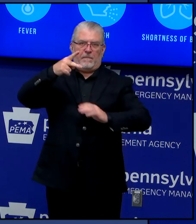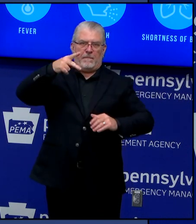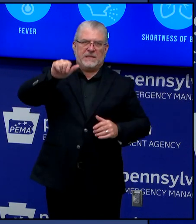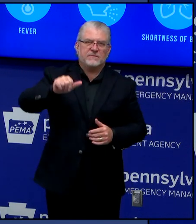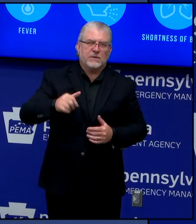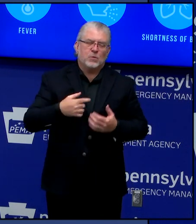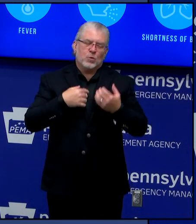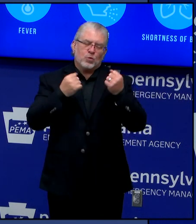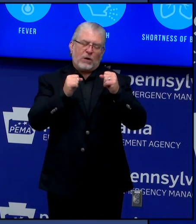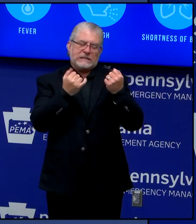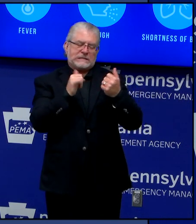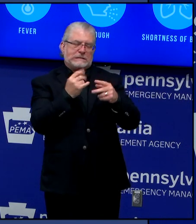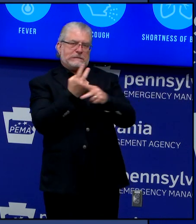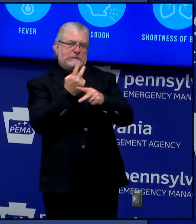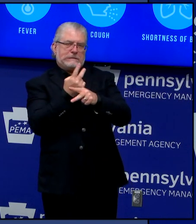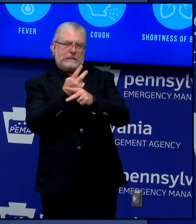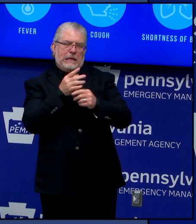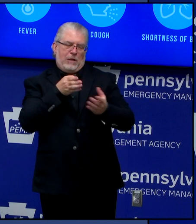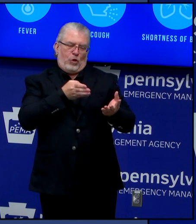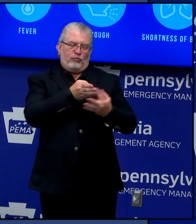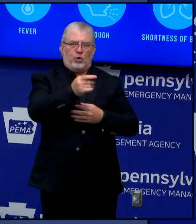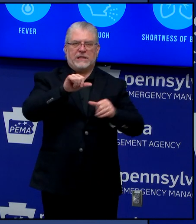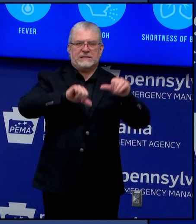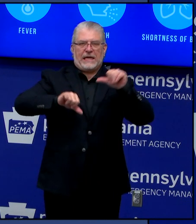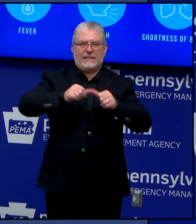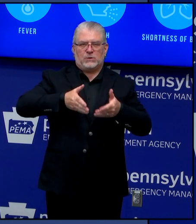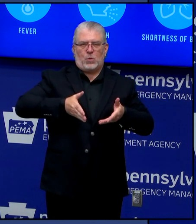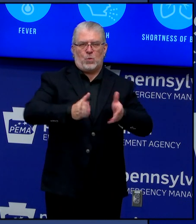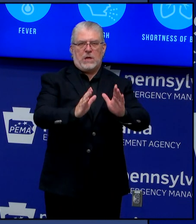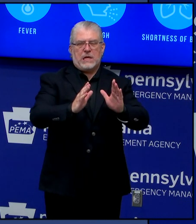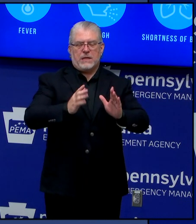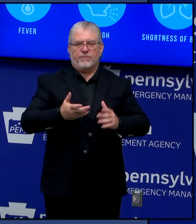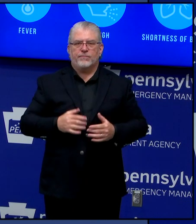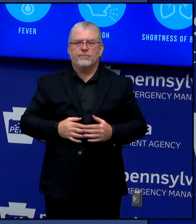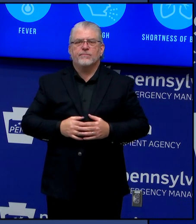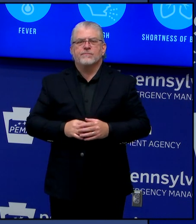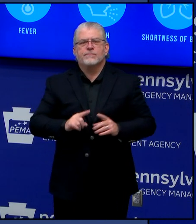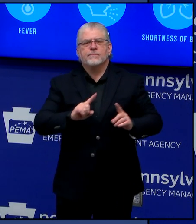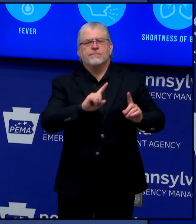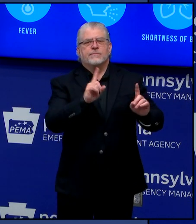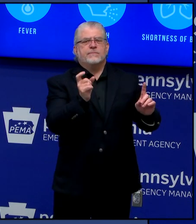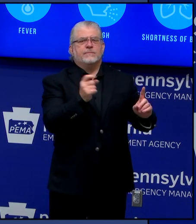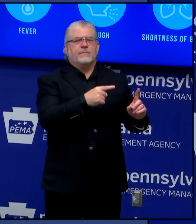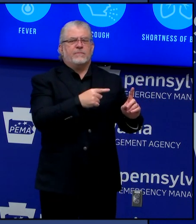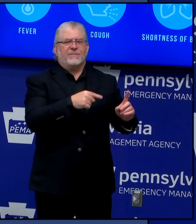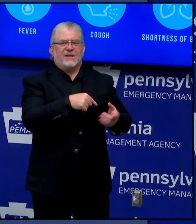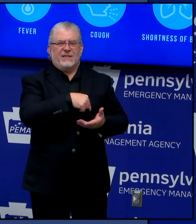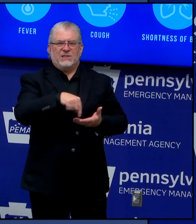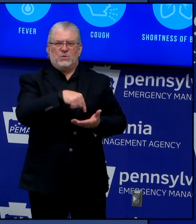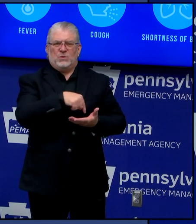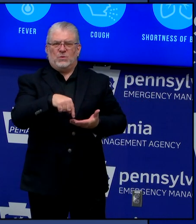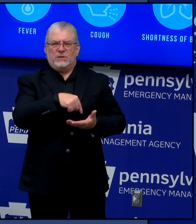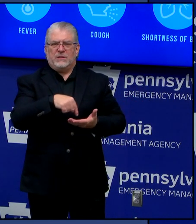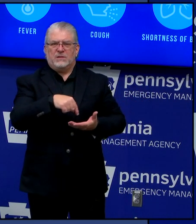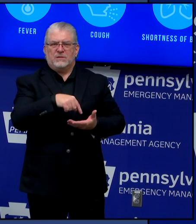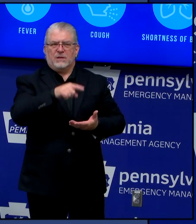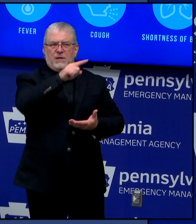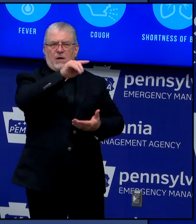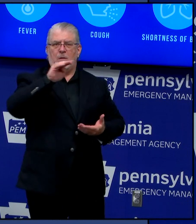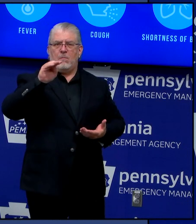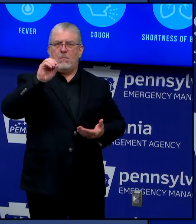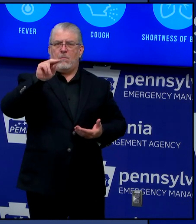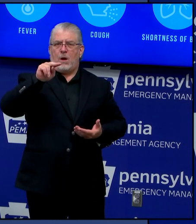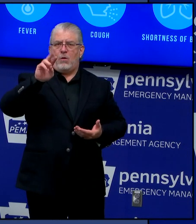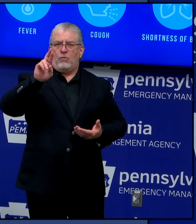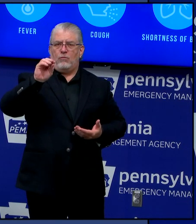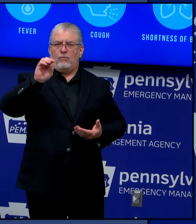Talk 104.1, Secretary Levine, earlier this week, the Monroe County coroner expressed frustration with you and the department in a letter